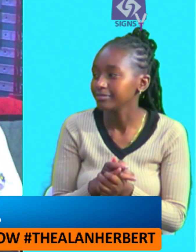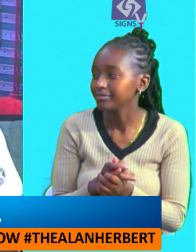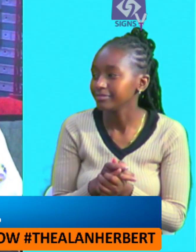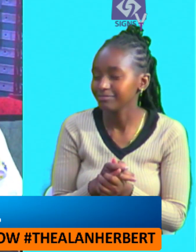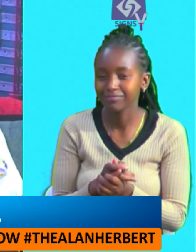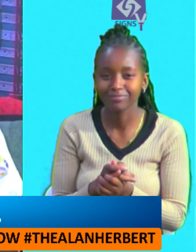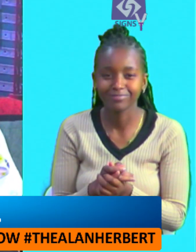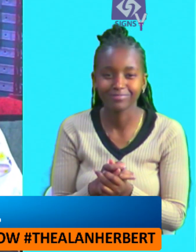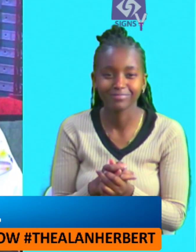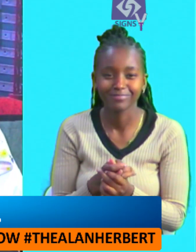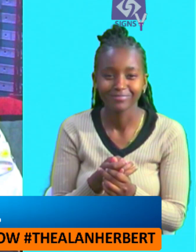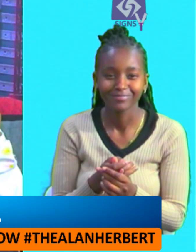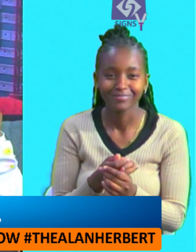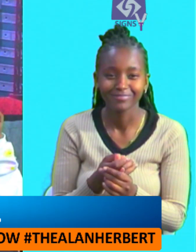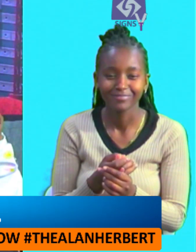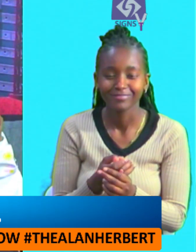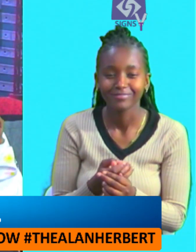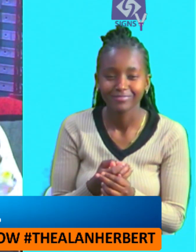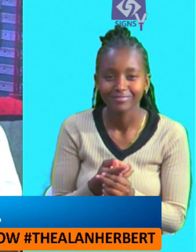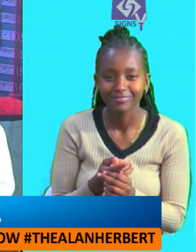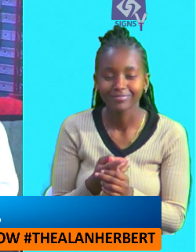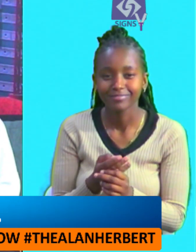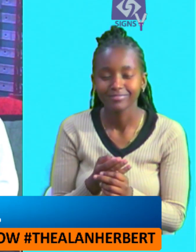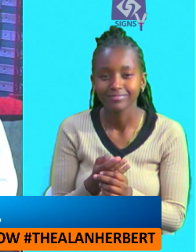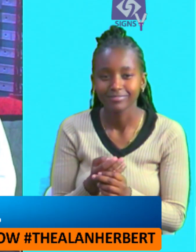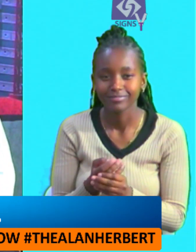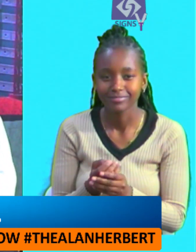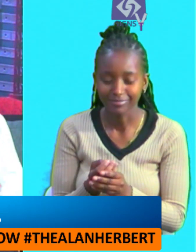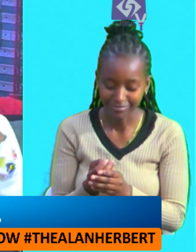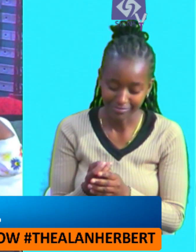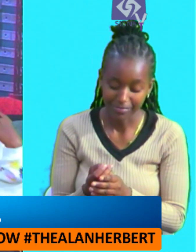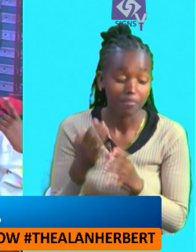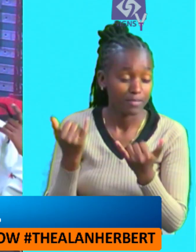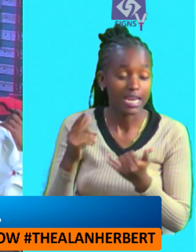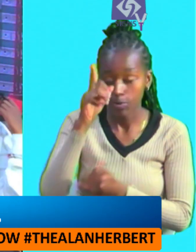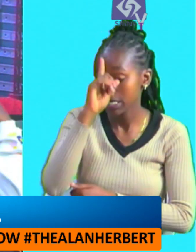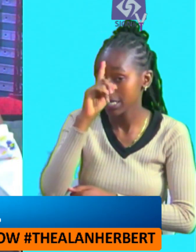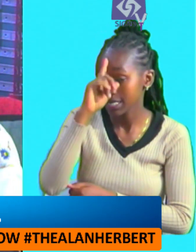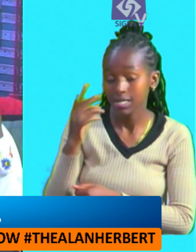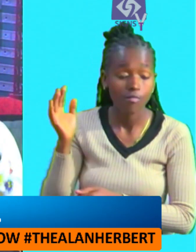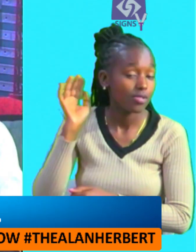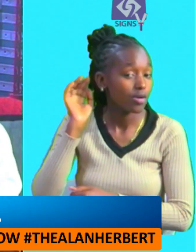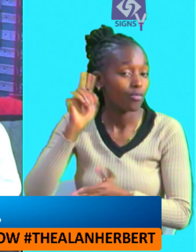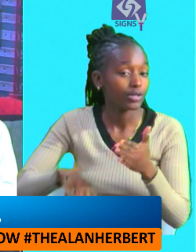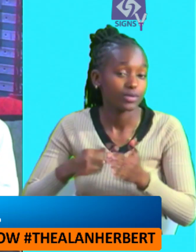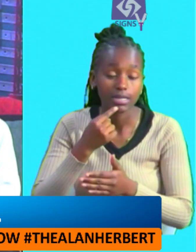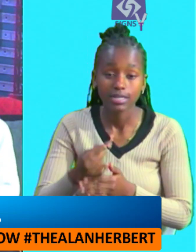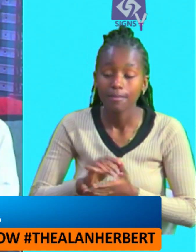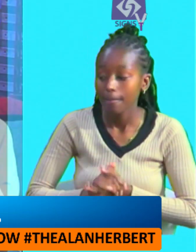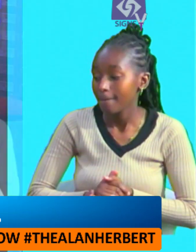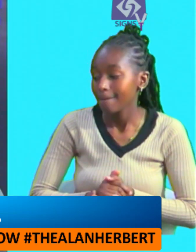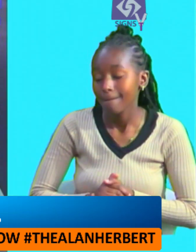Wait, utafika hiyo 30. Utakuwa ni mimi nilikuwa na okay, and you know the media never forgets. Yeah. You relive